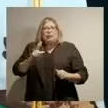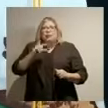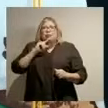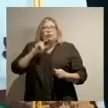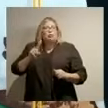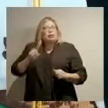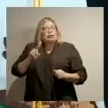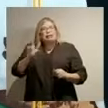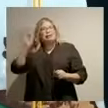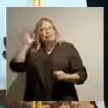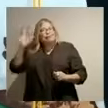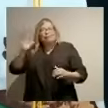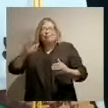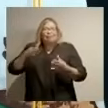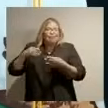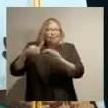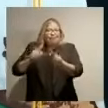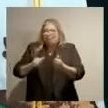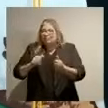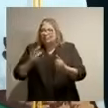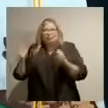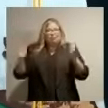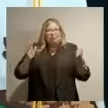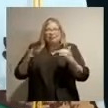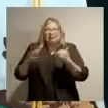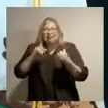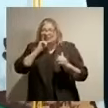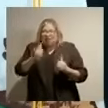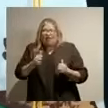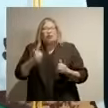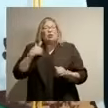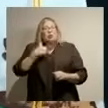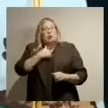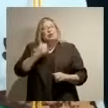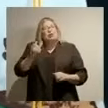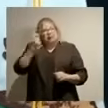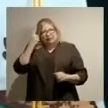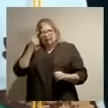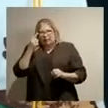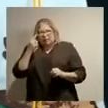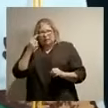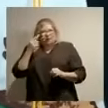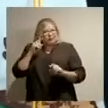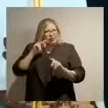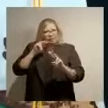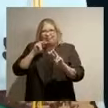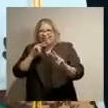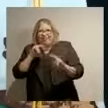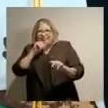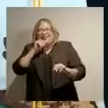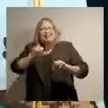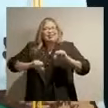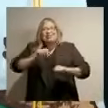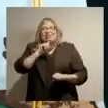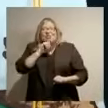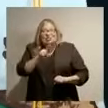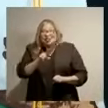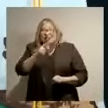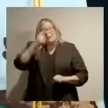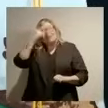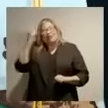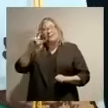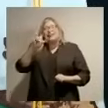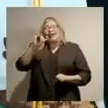either way, understanding that there was that significant uncertainty built in because of the IRS